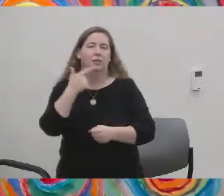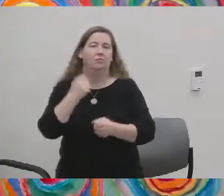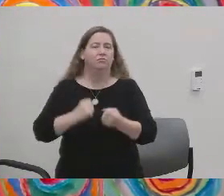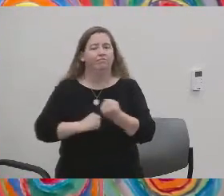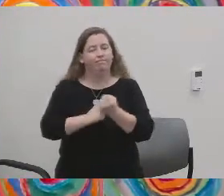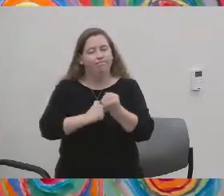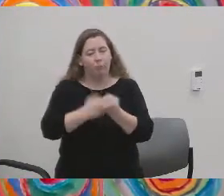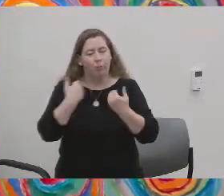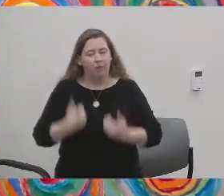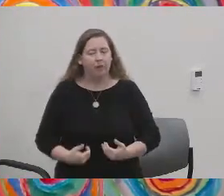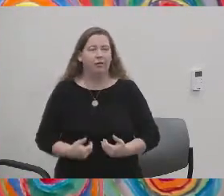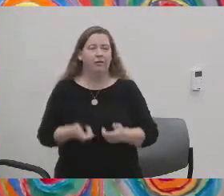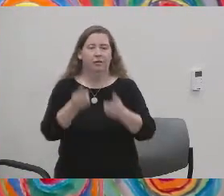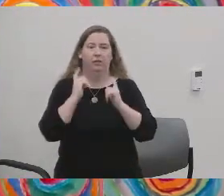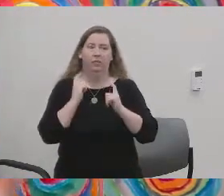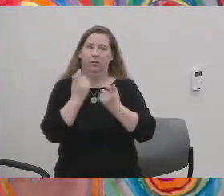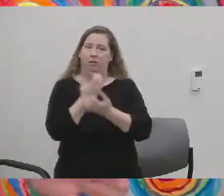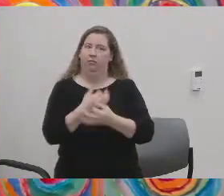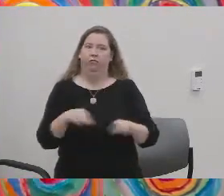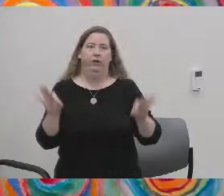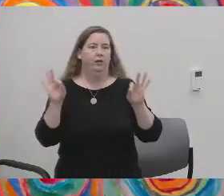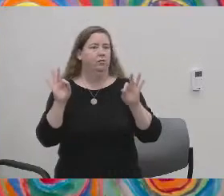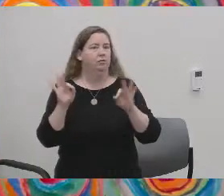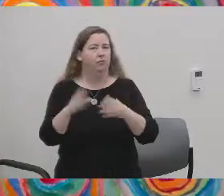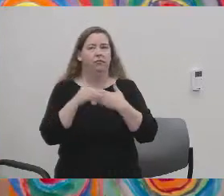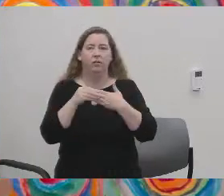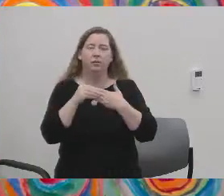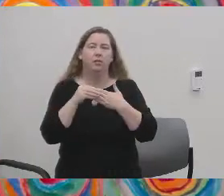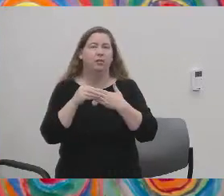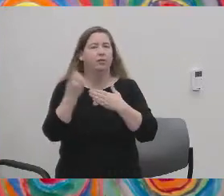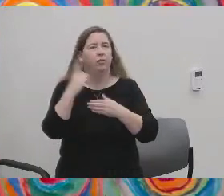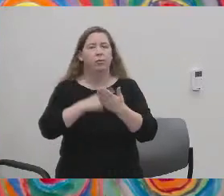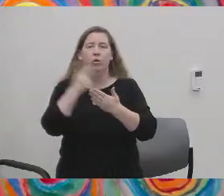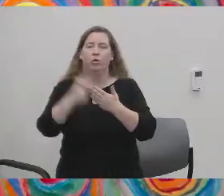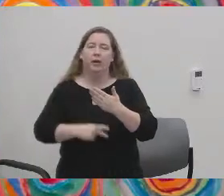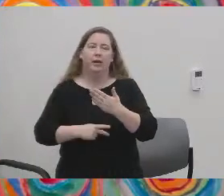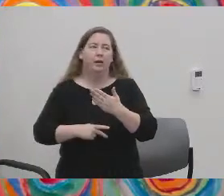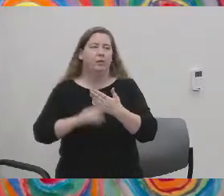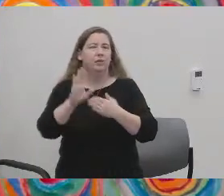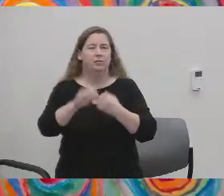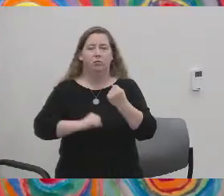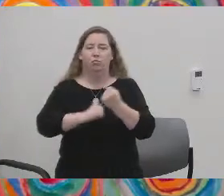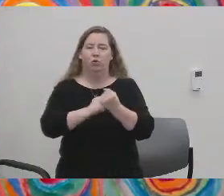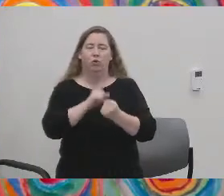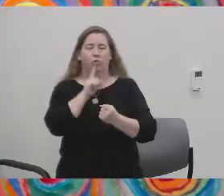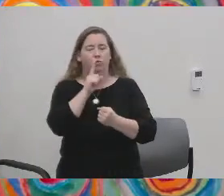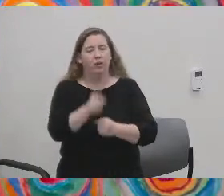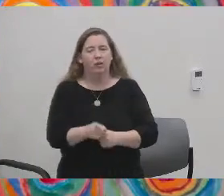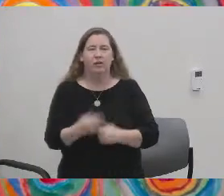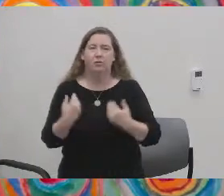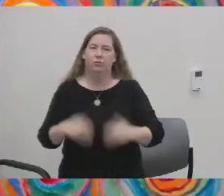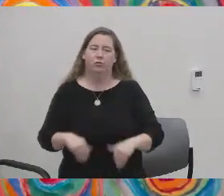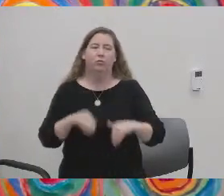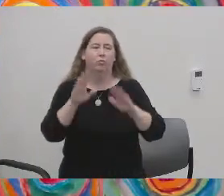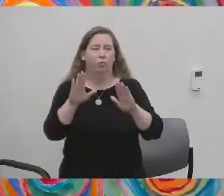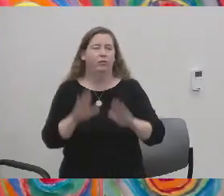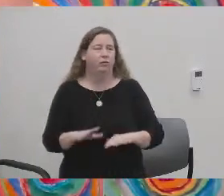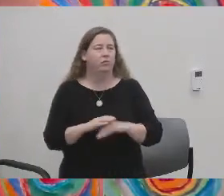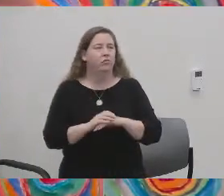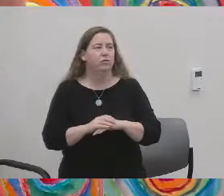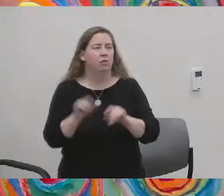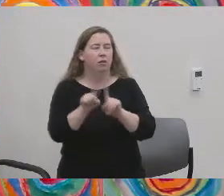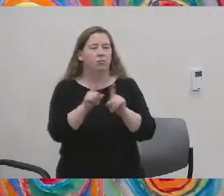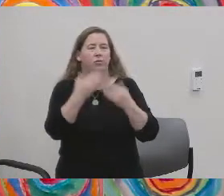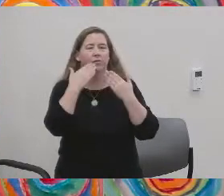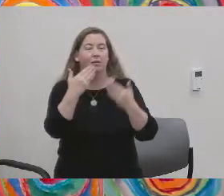reins with the program, and the unconditional support. It's really it speaks volumes, and it's been awesome. I also want to thank